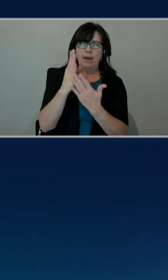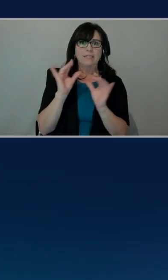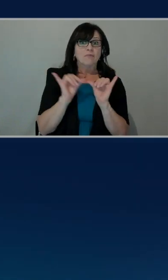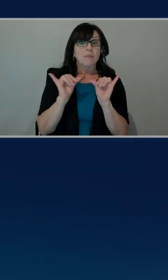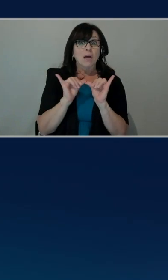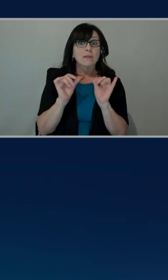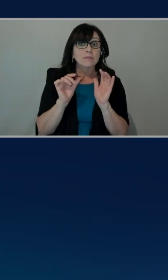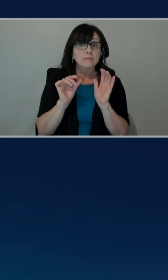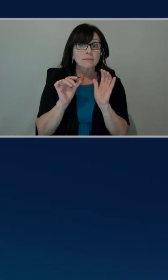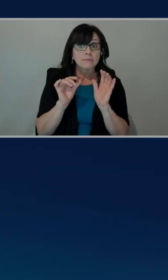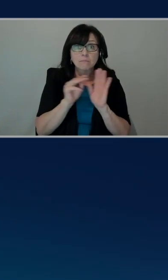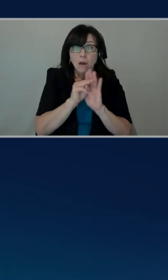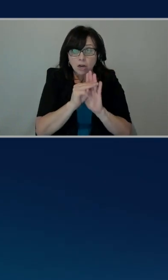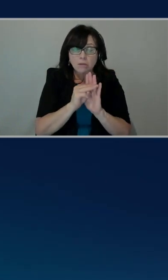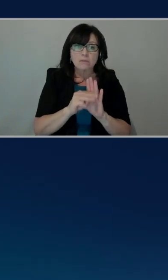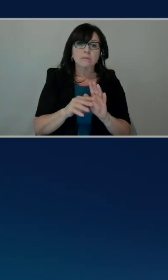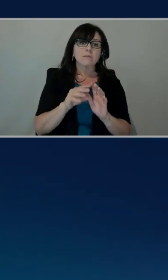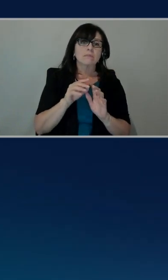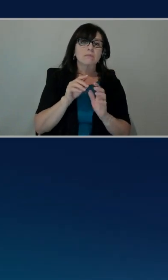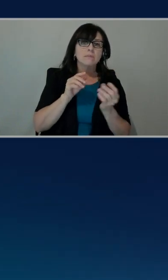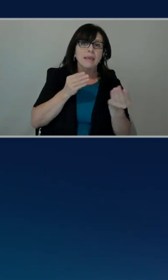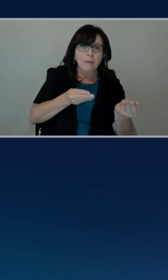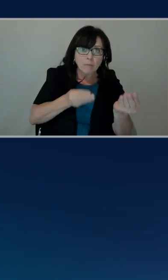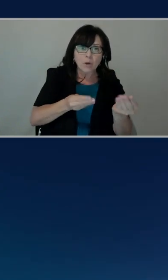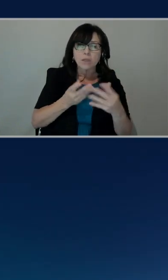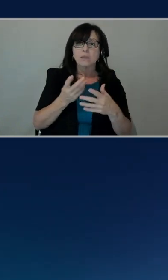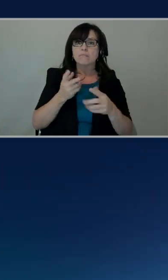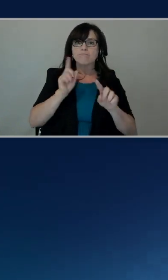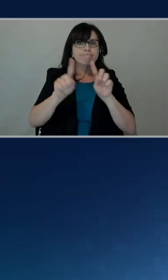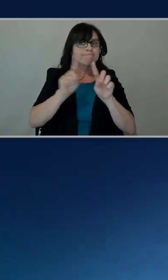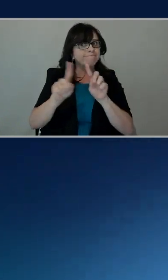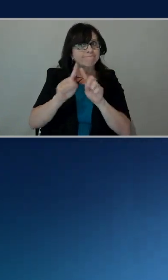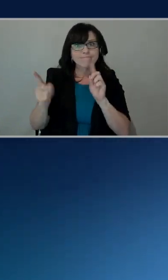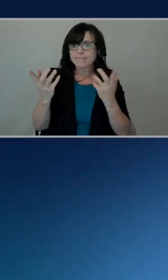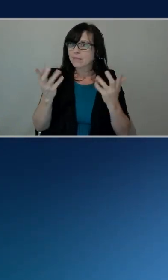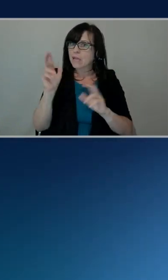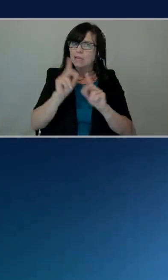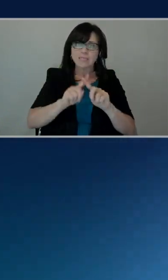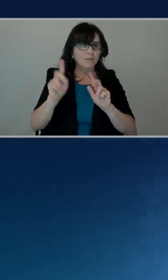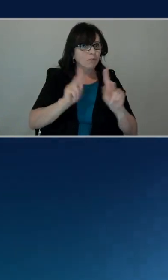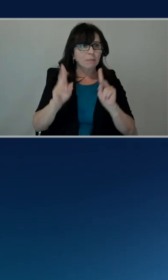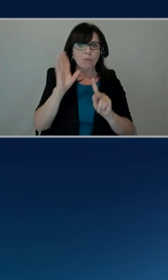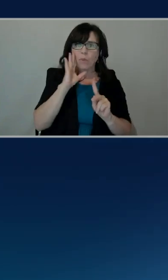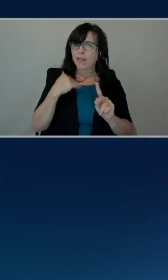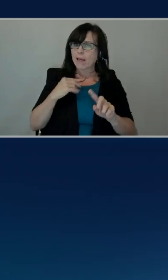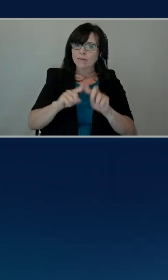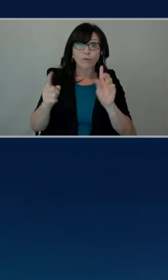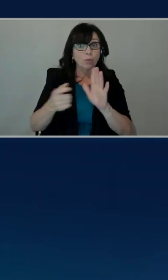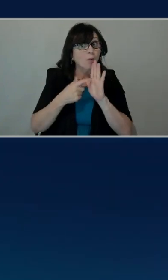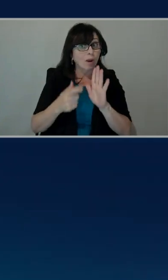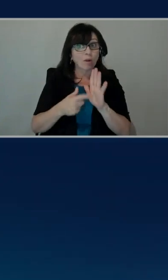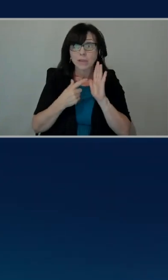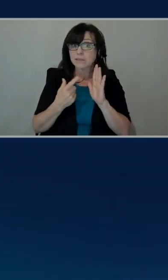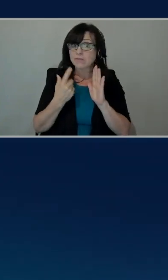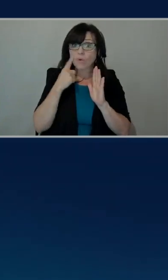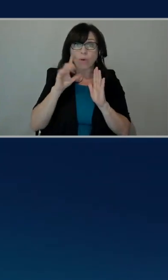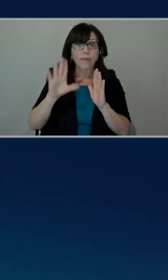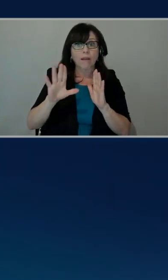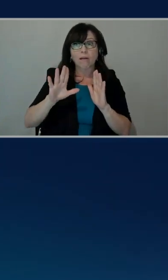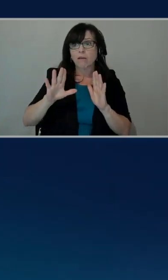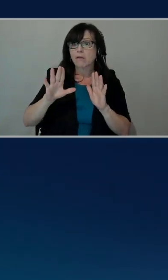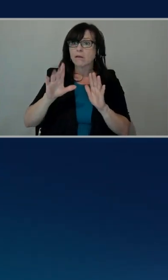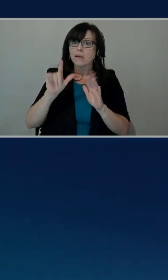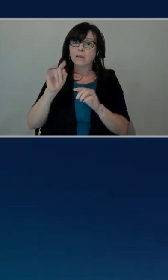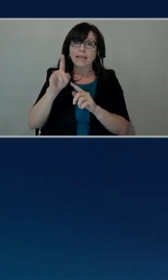There's a range of input context that people use. Different people will have different requirements on the latency, the rate